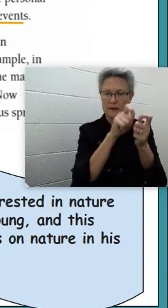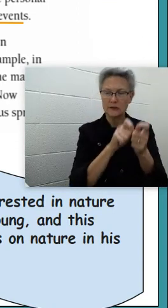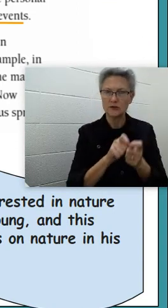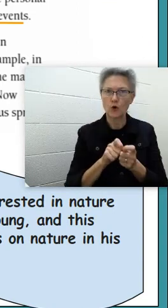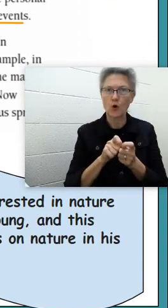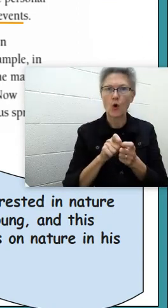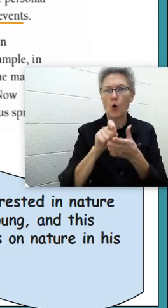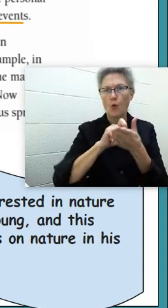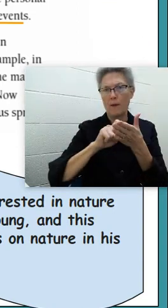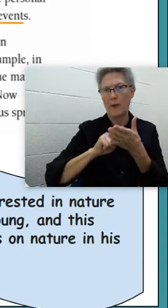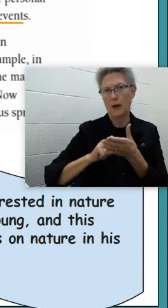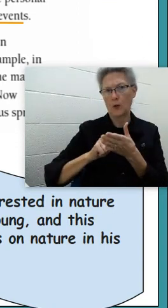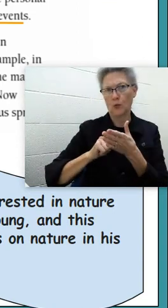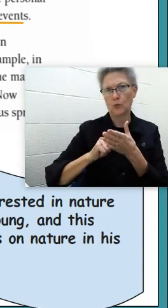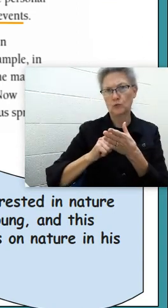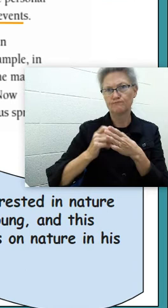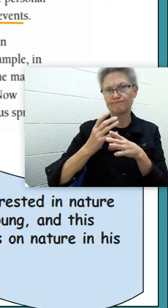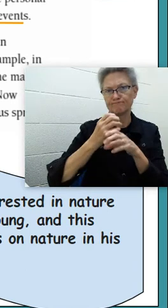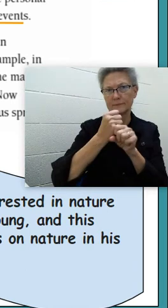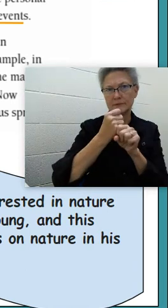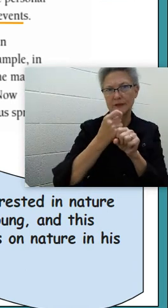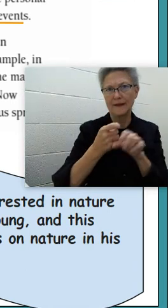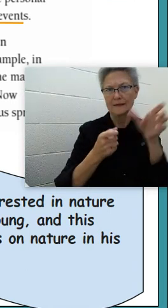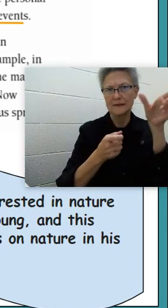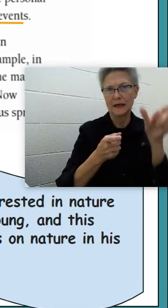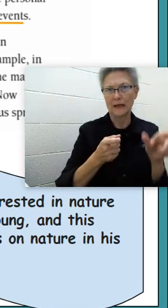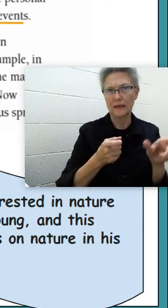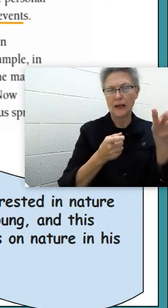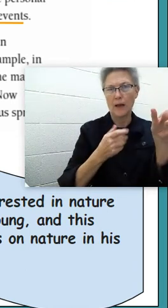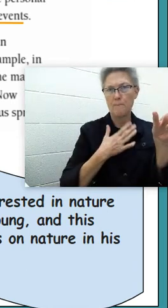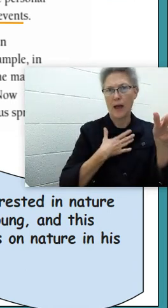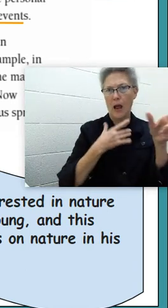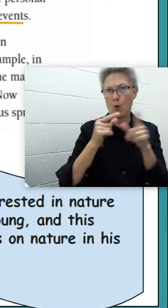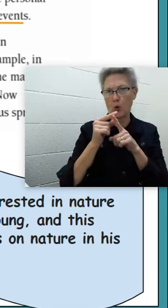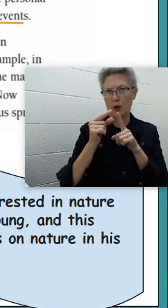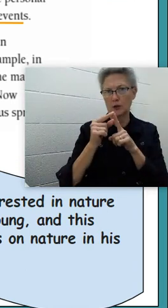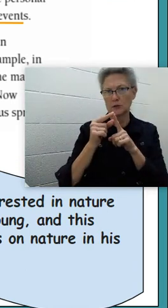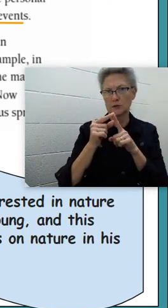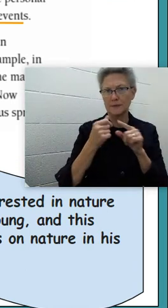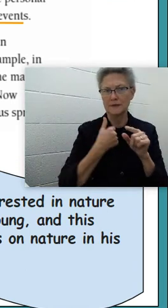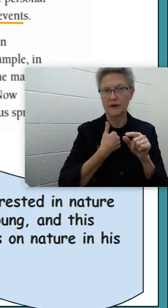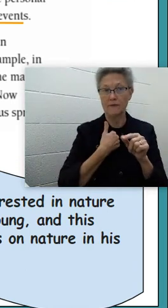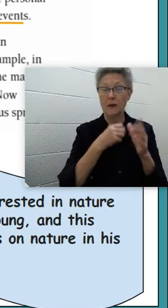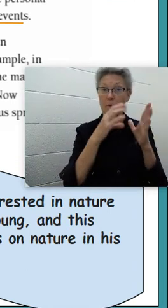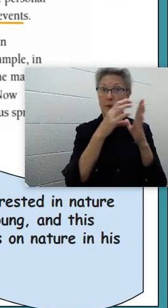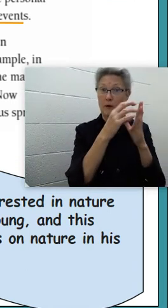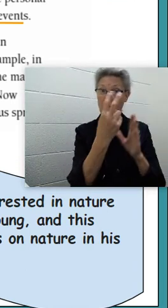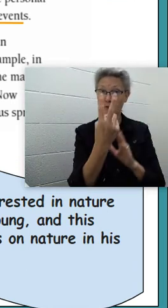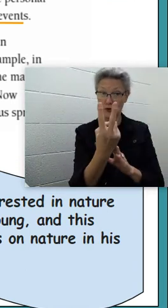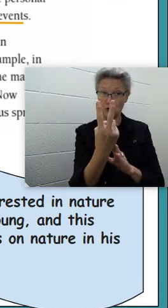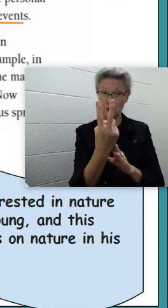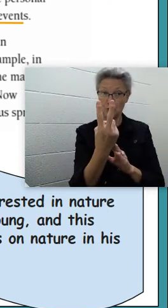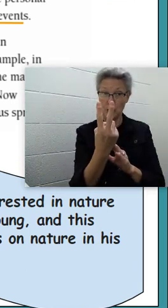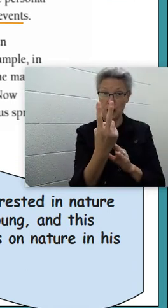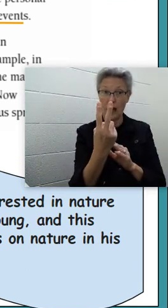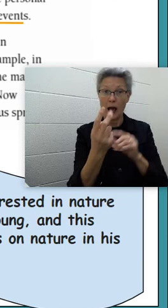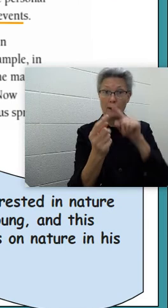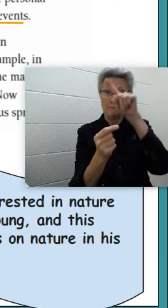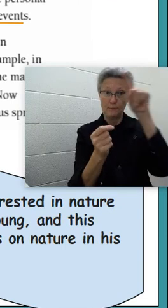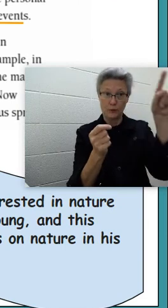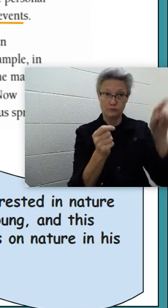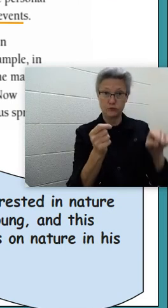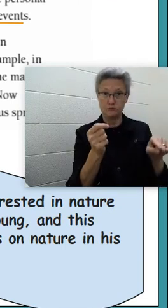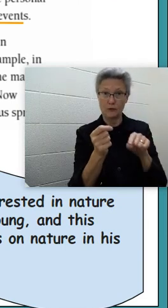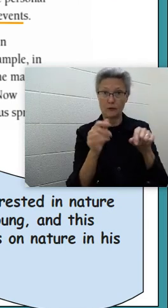snippet off to the side in my own words. Then looking at paragraph 2, I did bracket off that entire